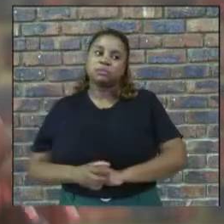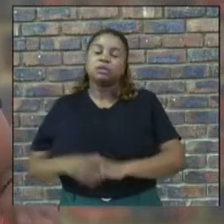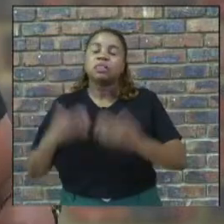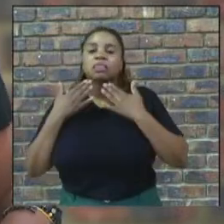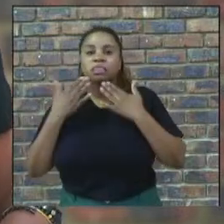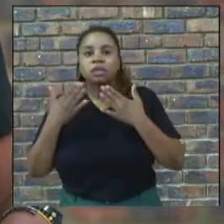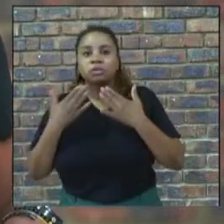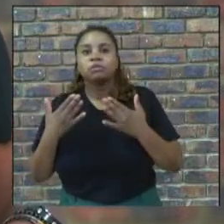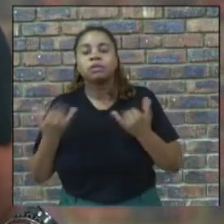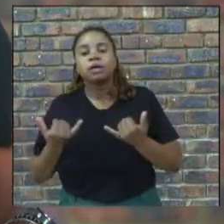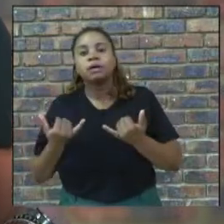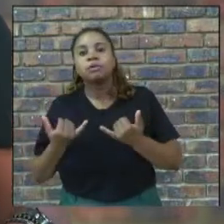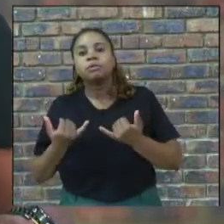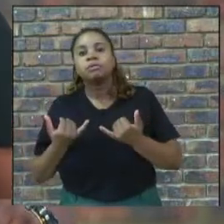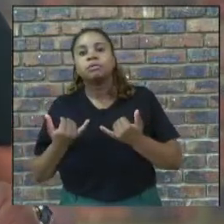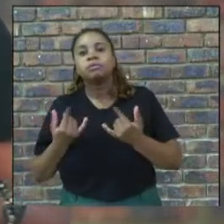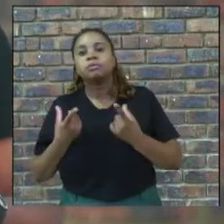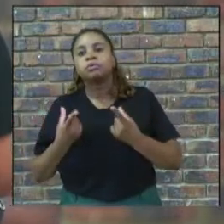to do,